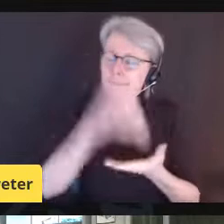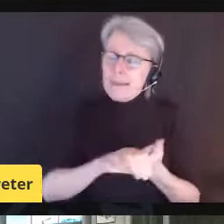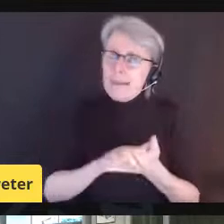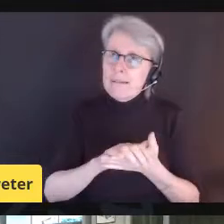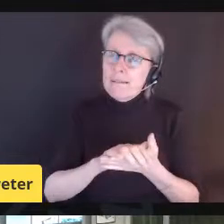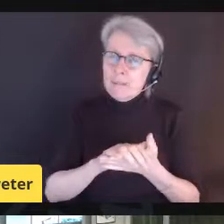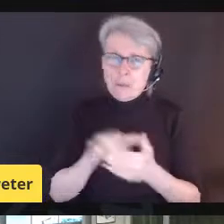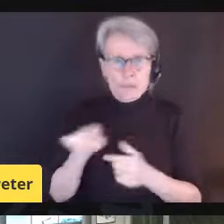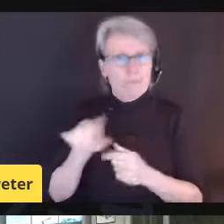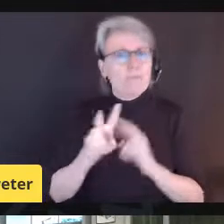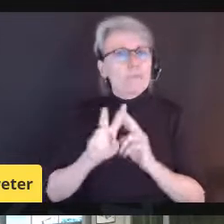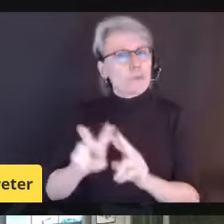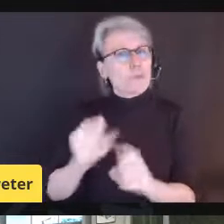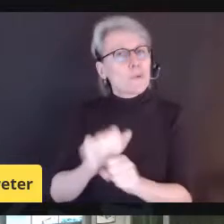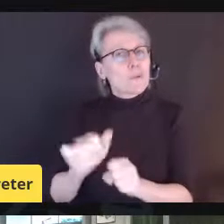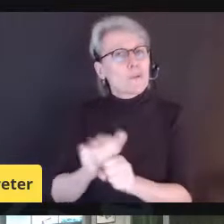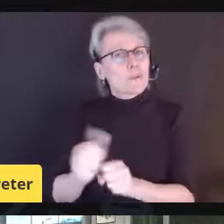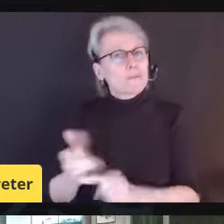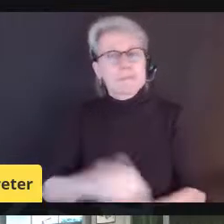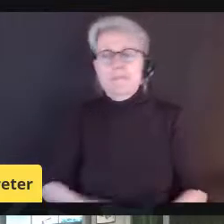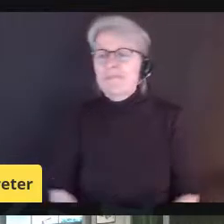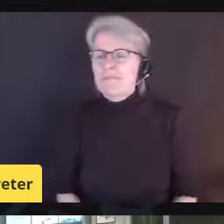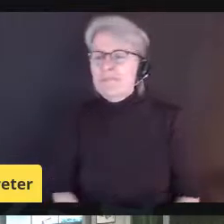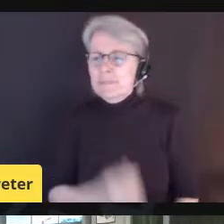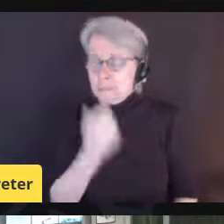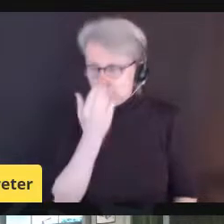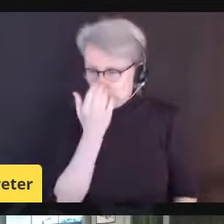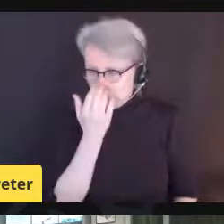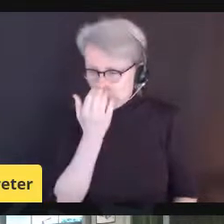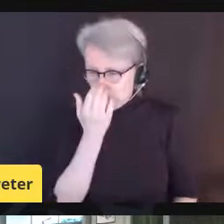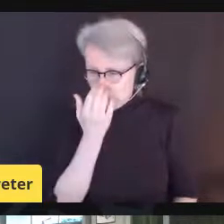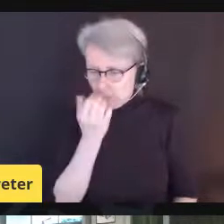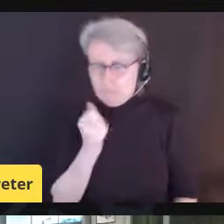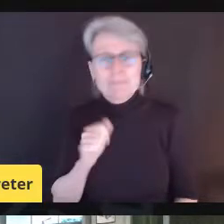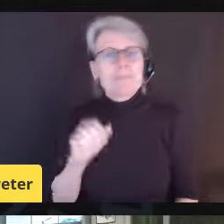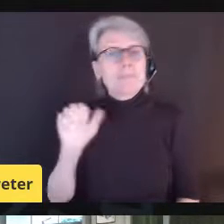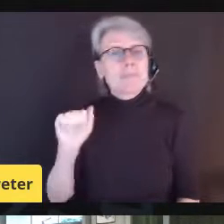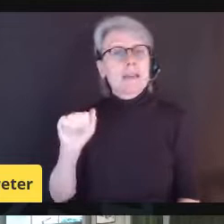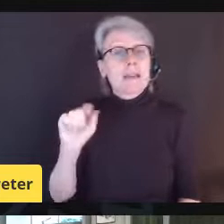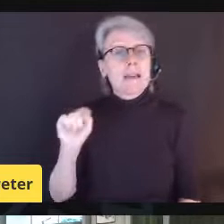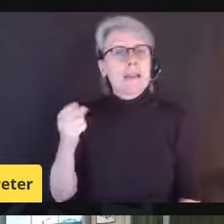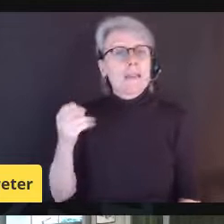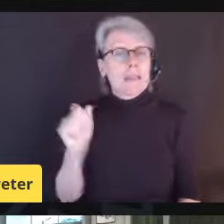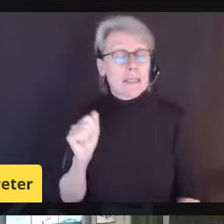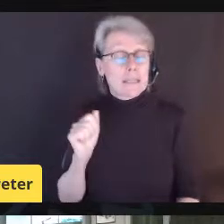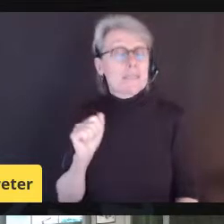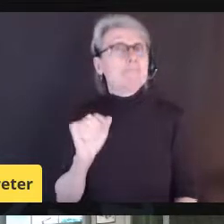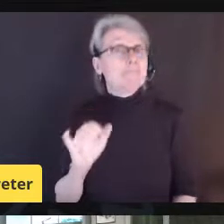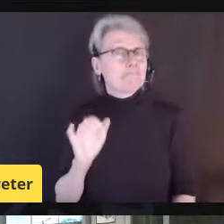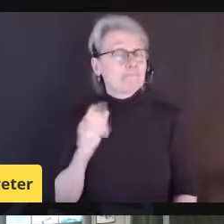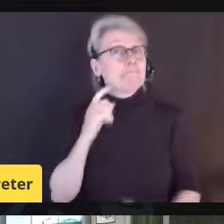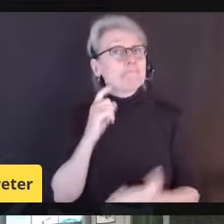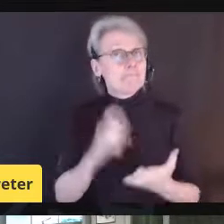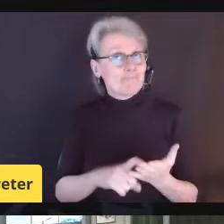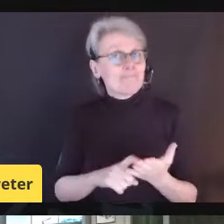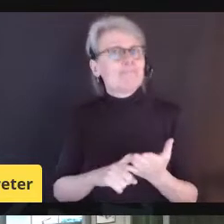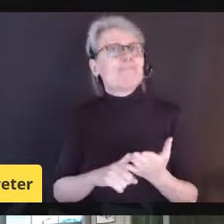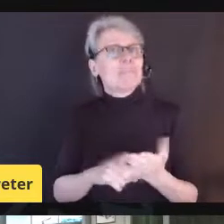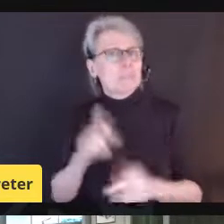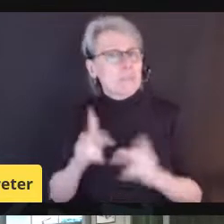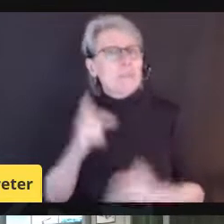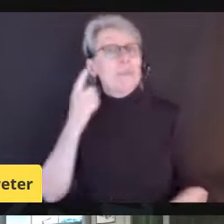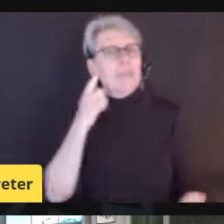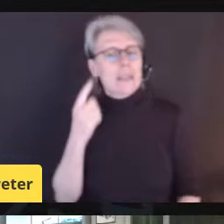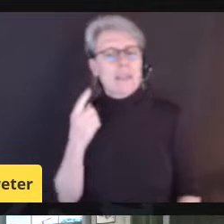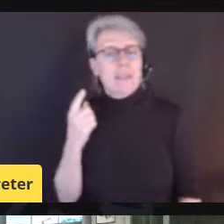more effectively? I think that one of the misconceptions I face daily with families is people think